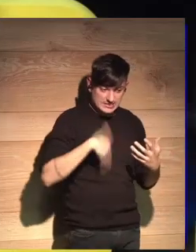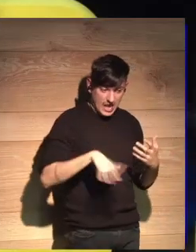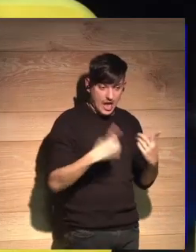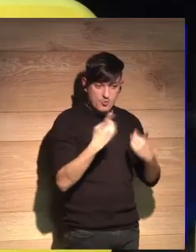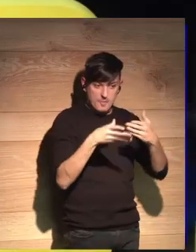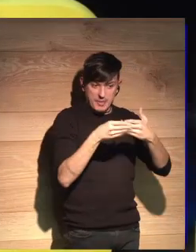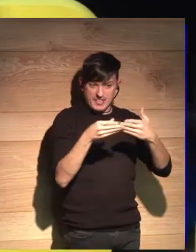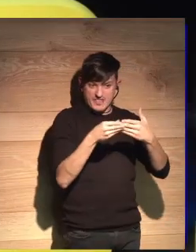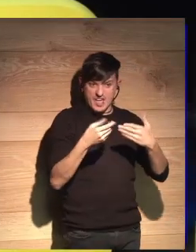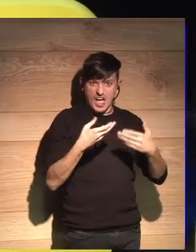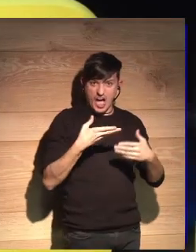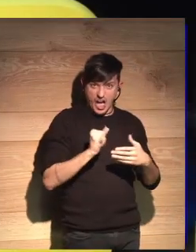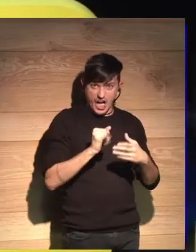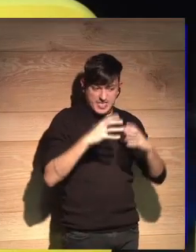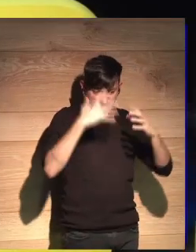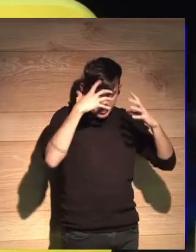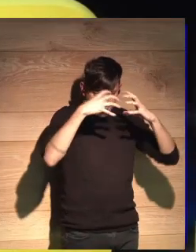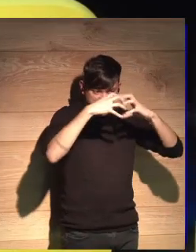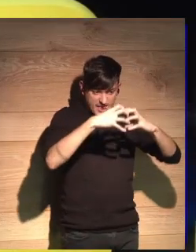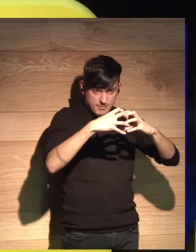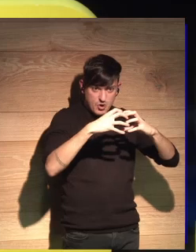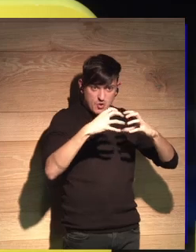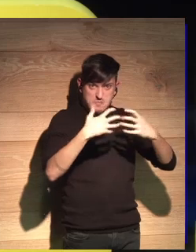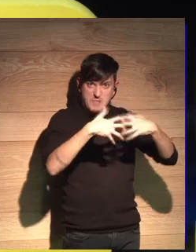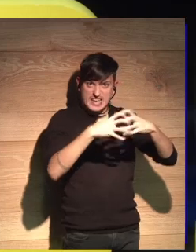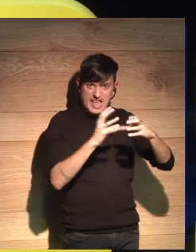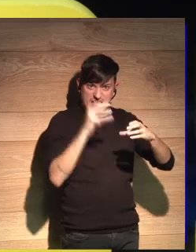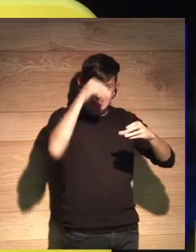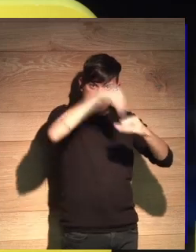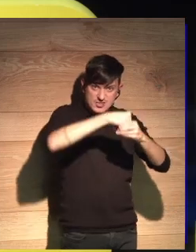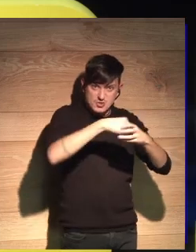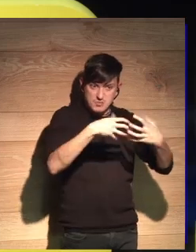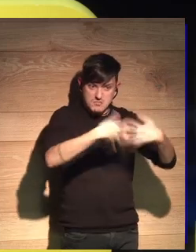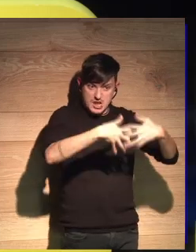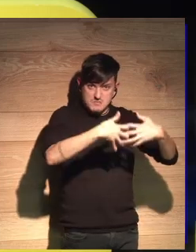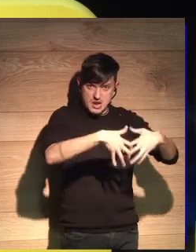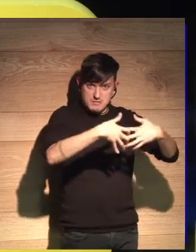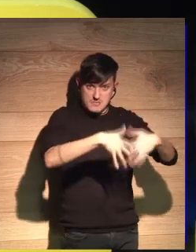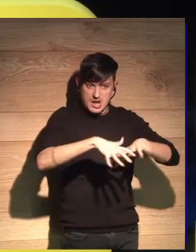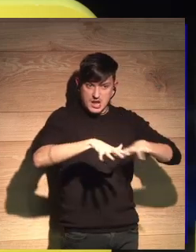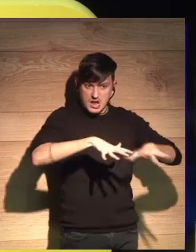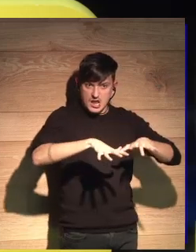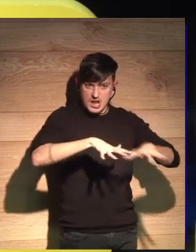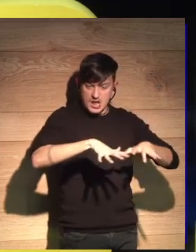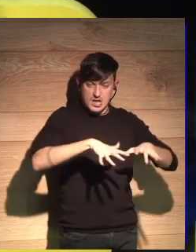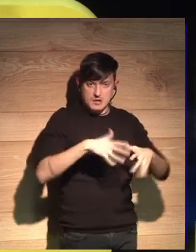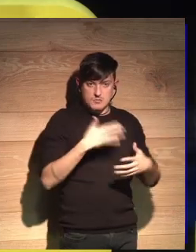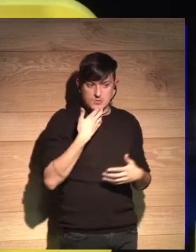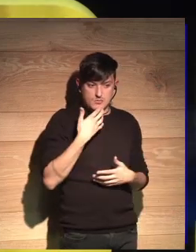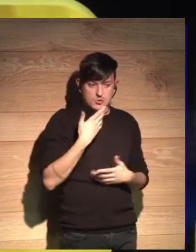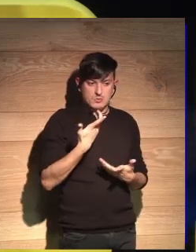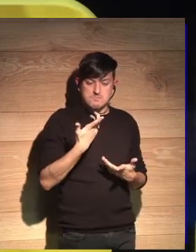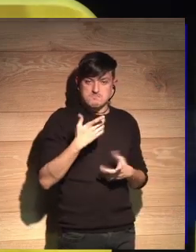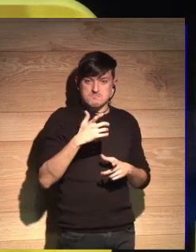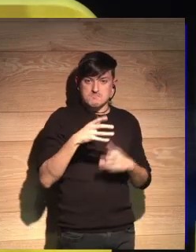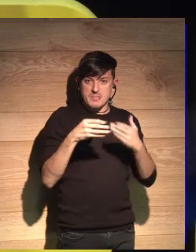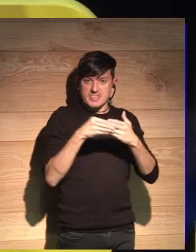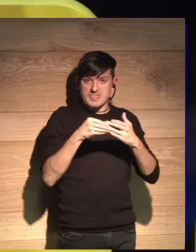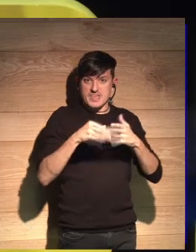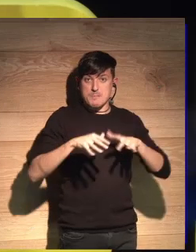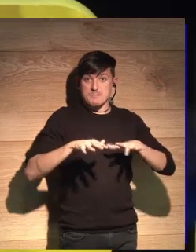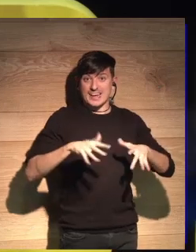stimulate a part of the brain that needs help. This is mostly useful for Parkinson's disease, but people are trying it out for depression and some